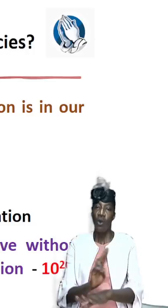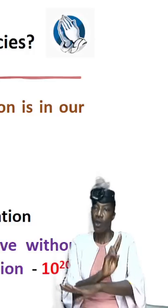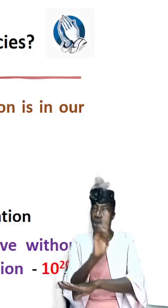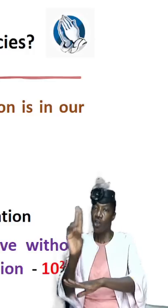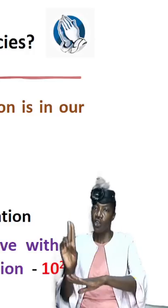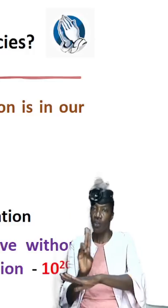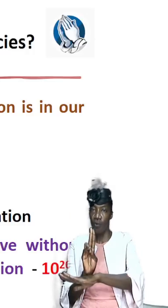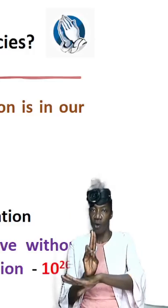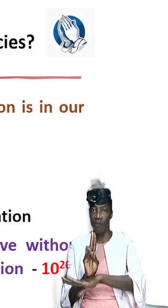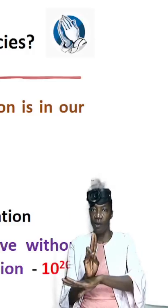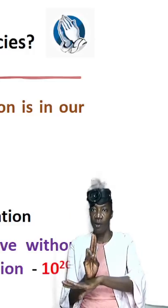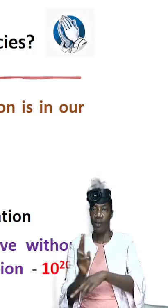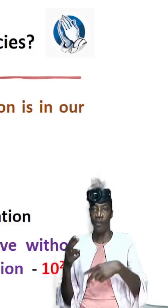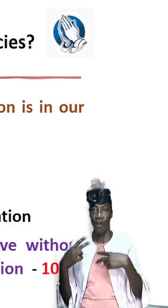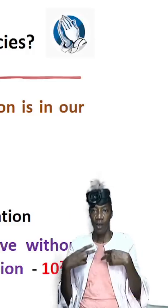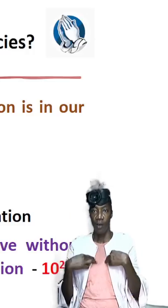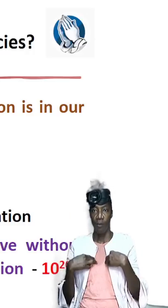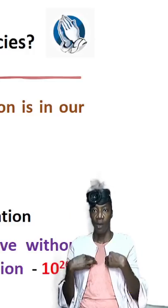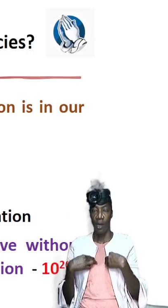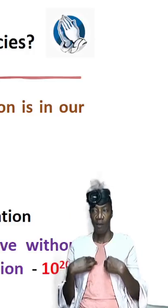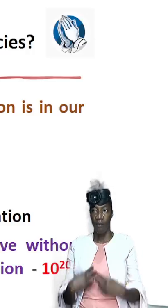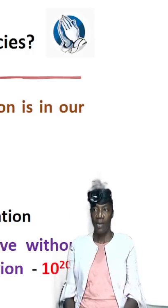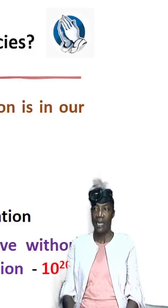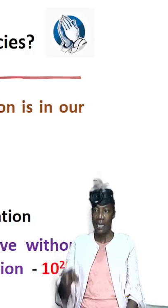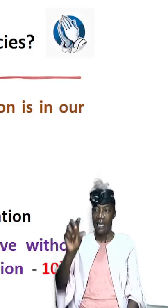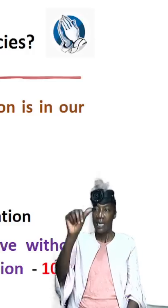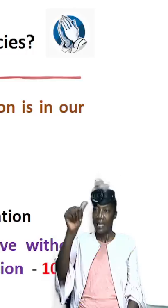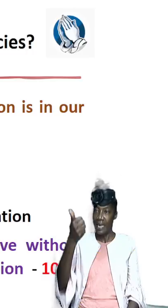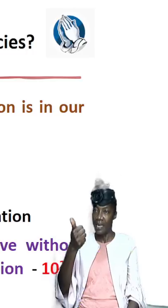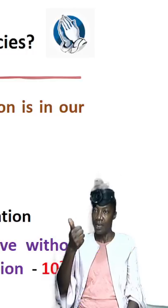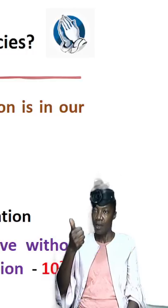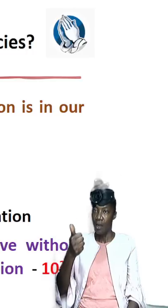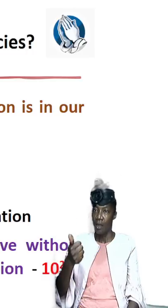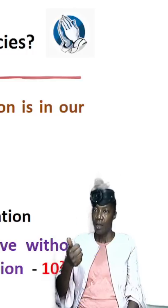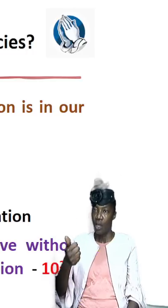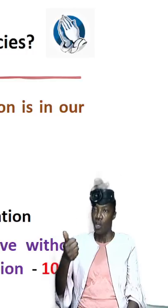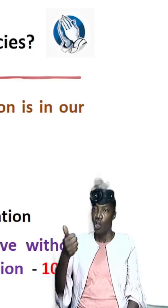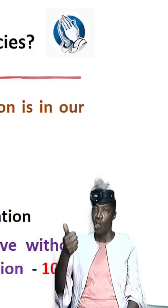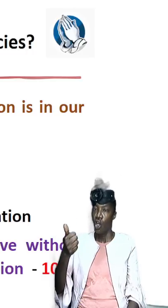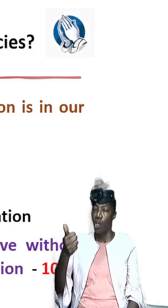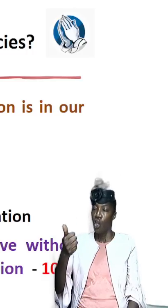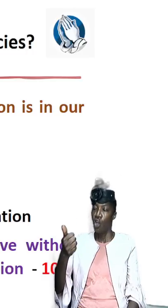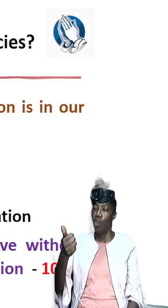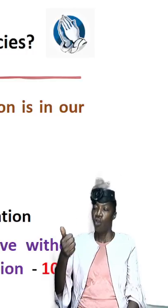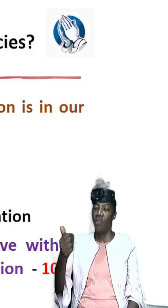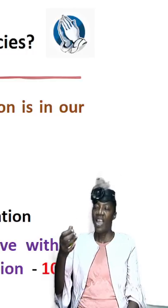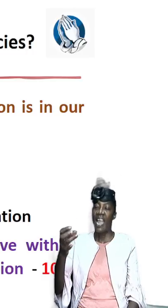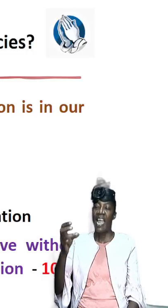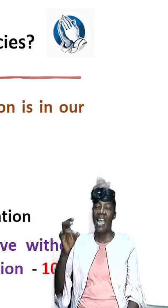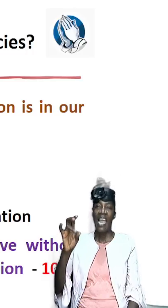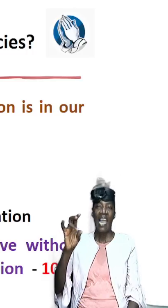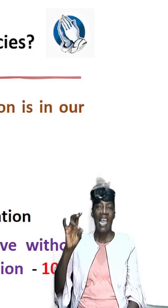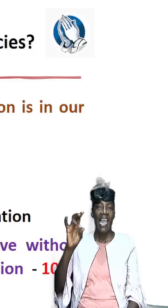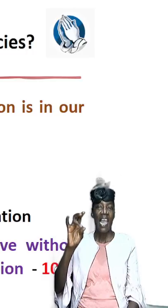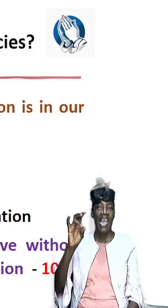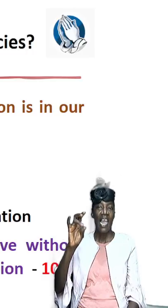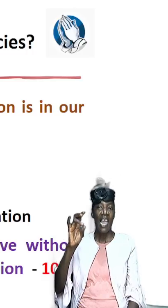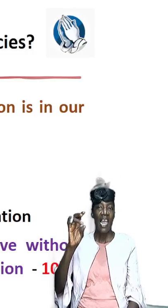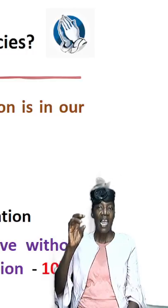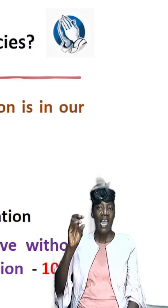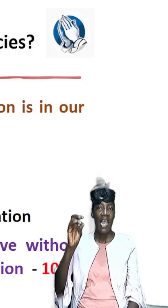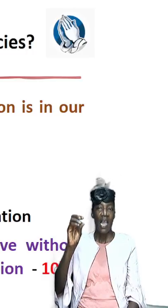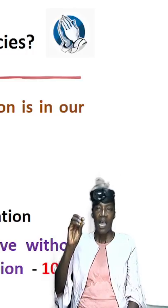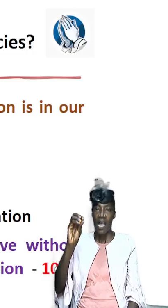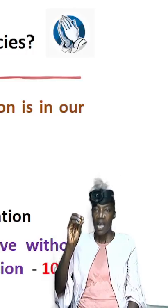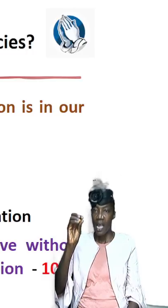we had 10 to the 80th power in terms of atoms. We asked the question, how many atoms